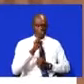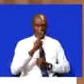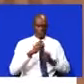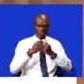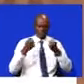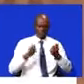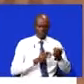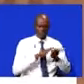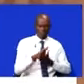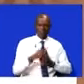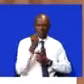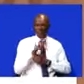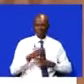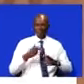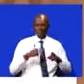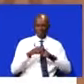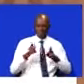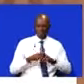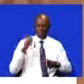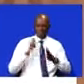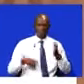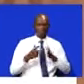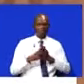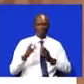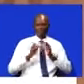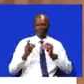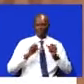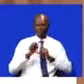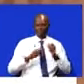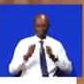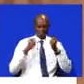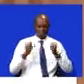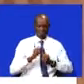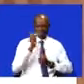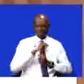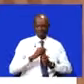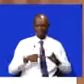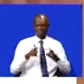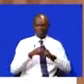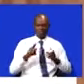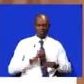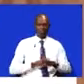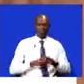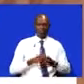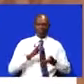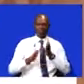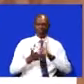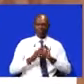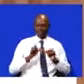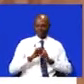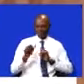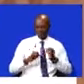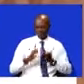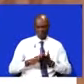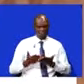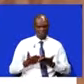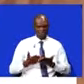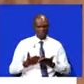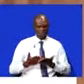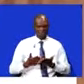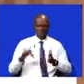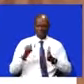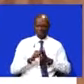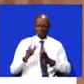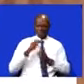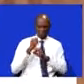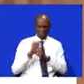gazetted. We are going to initiate the process of gazettement immediately. Again, without overemphasizing the fact that as we